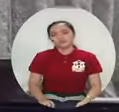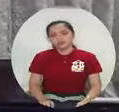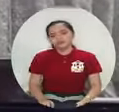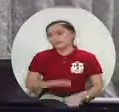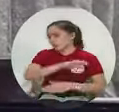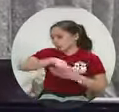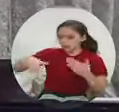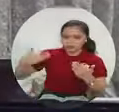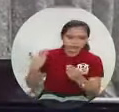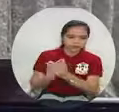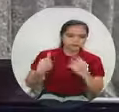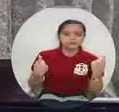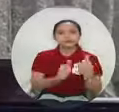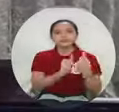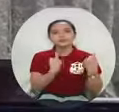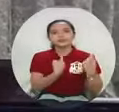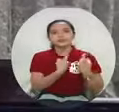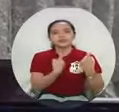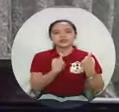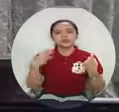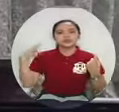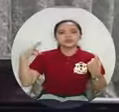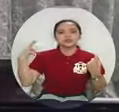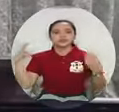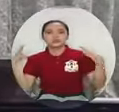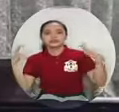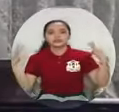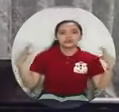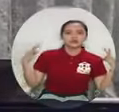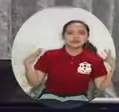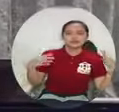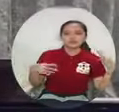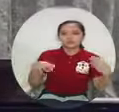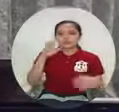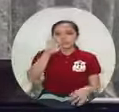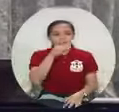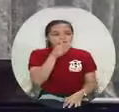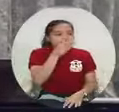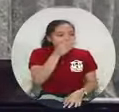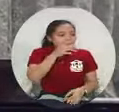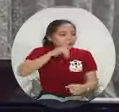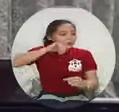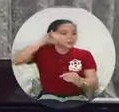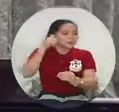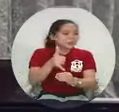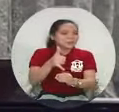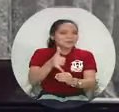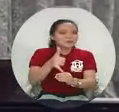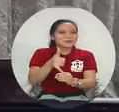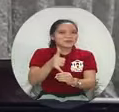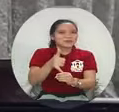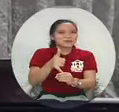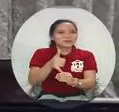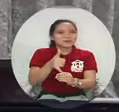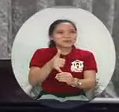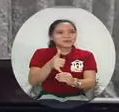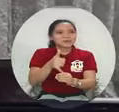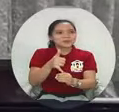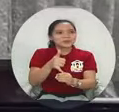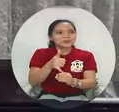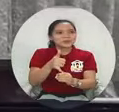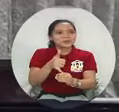temptations that you are not going to fulfill your first fruit. He's going, the world will offer you many, many things in this